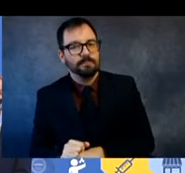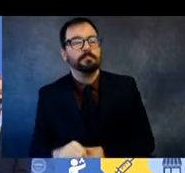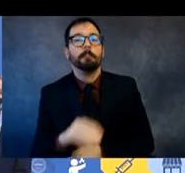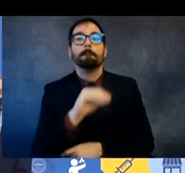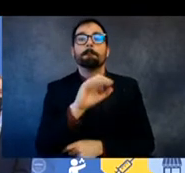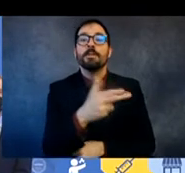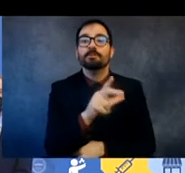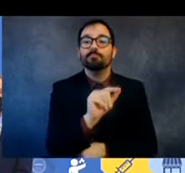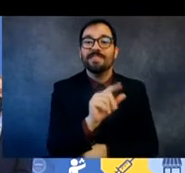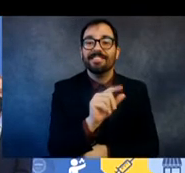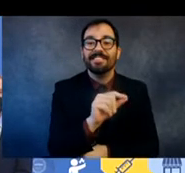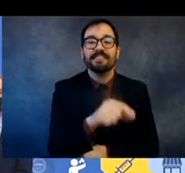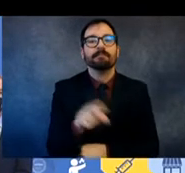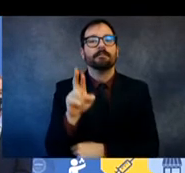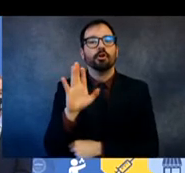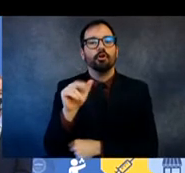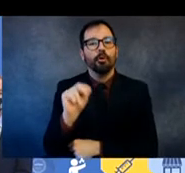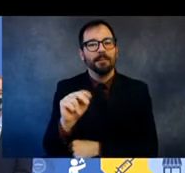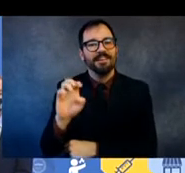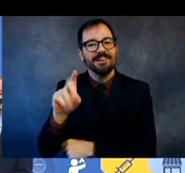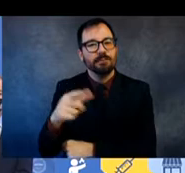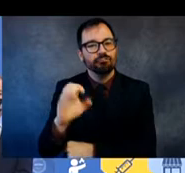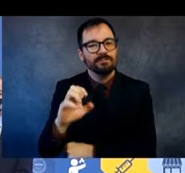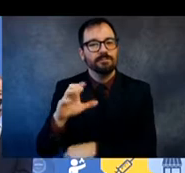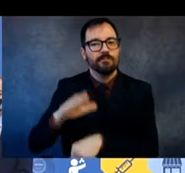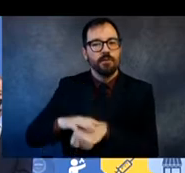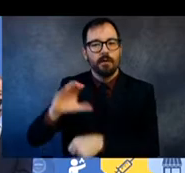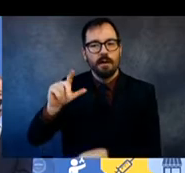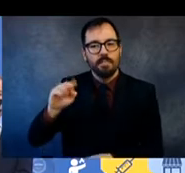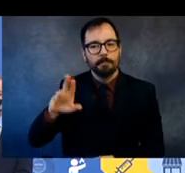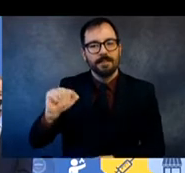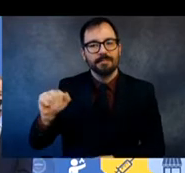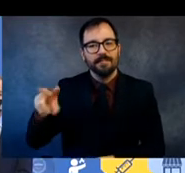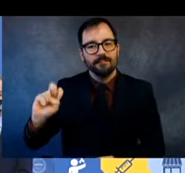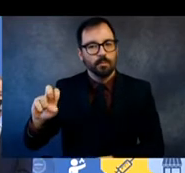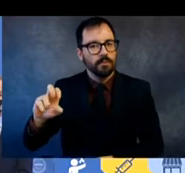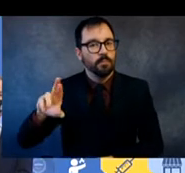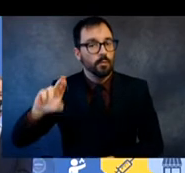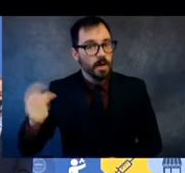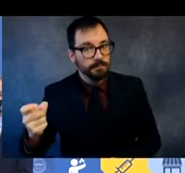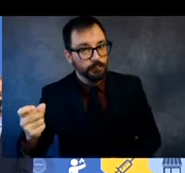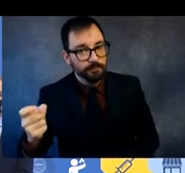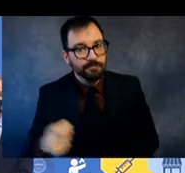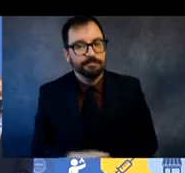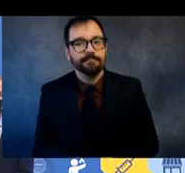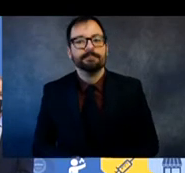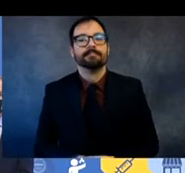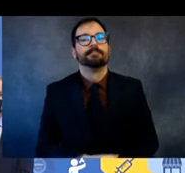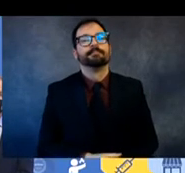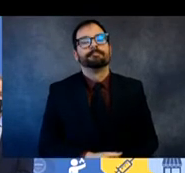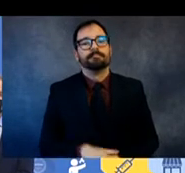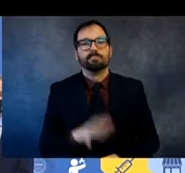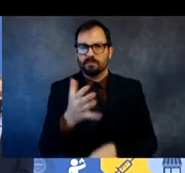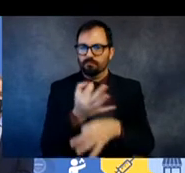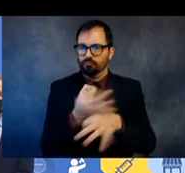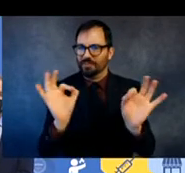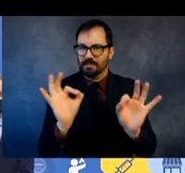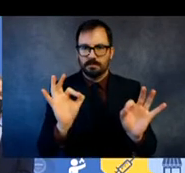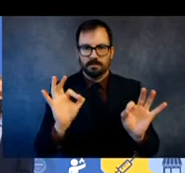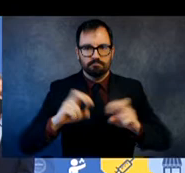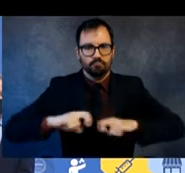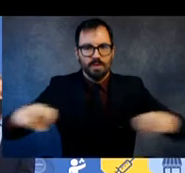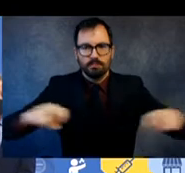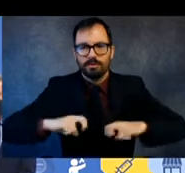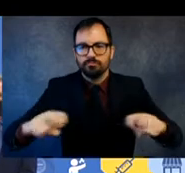in Roxbury will be another clinic from 10 to 1. Free transportation is available for both of these clinics if veterans need it. For